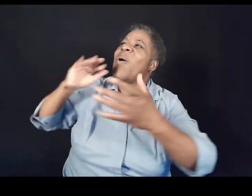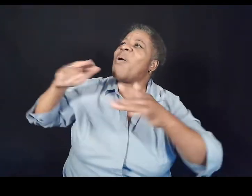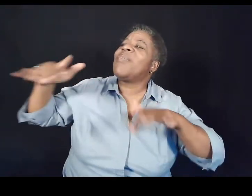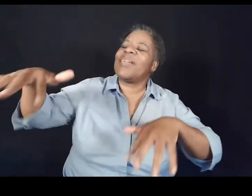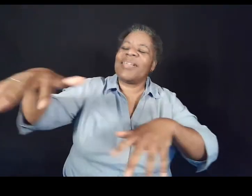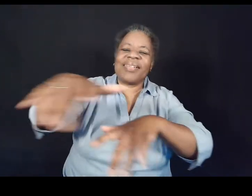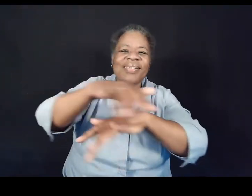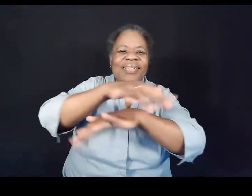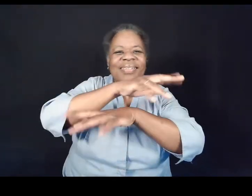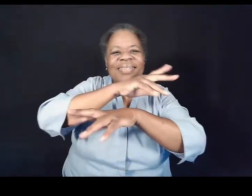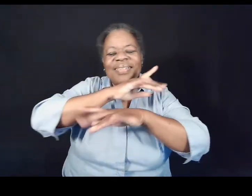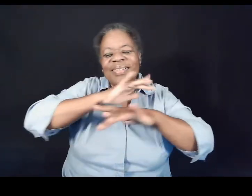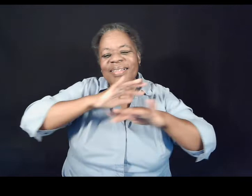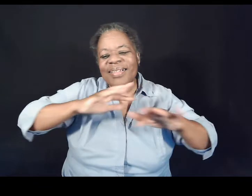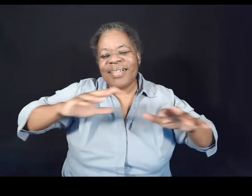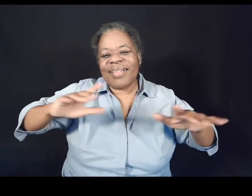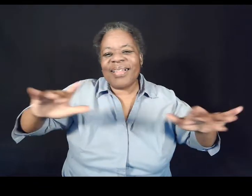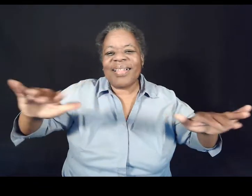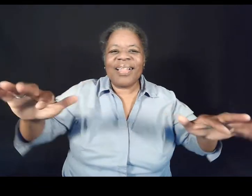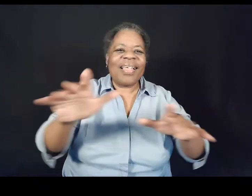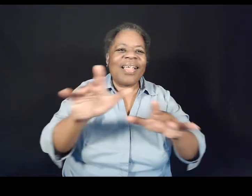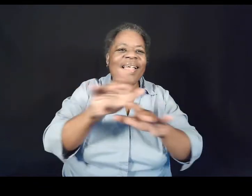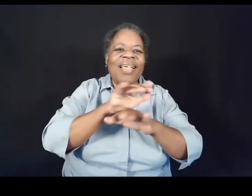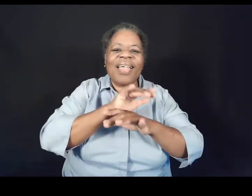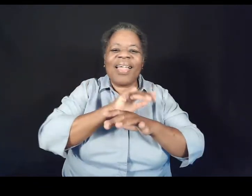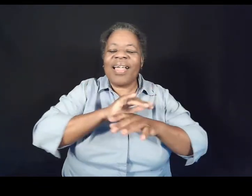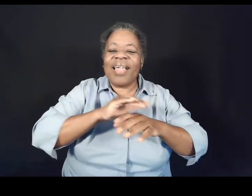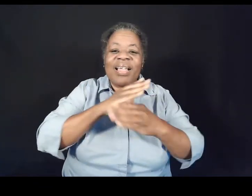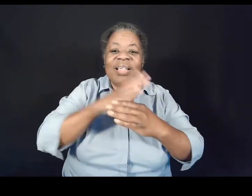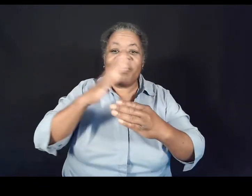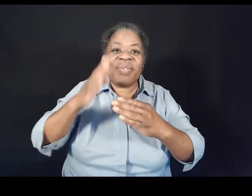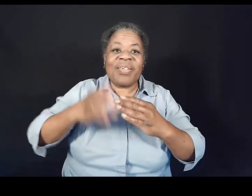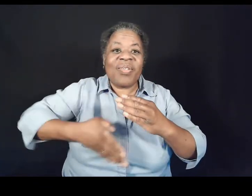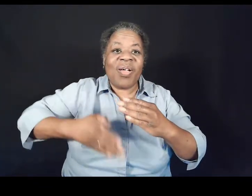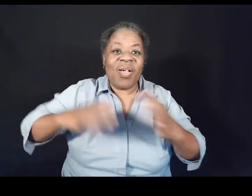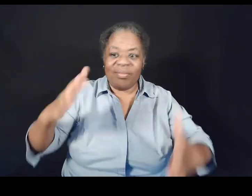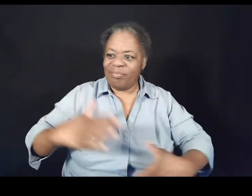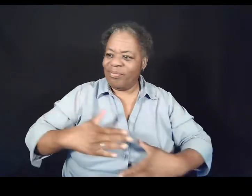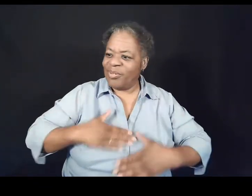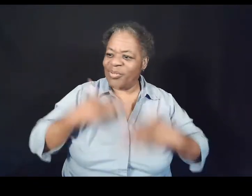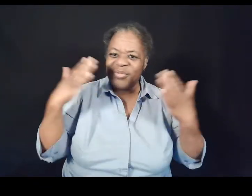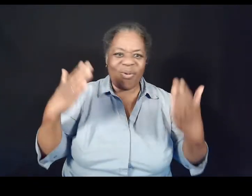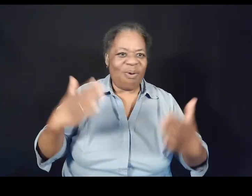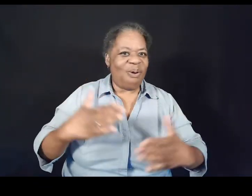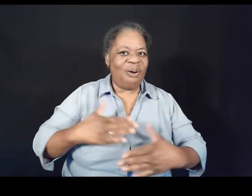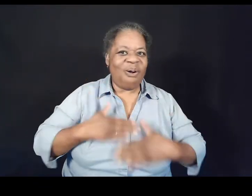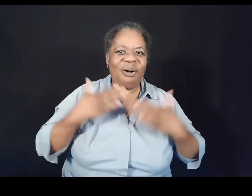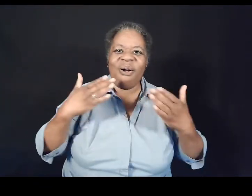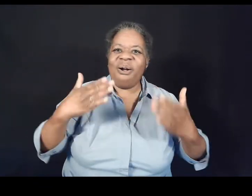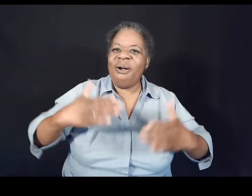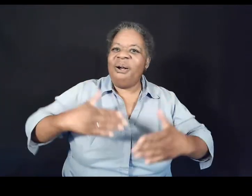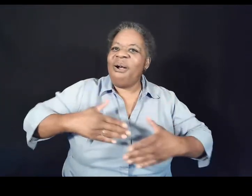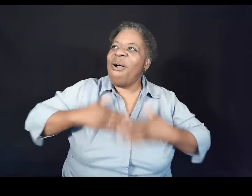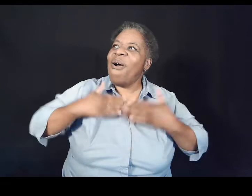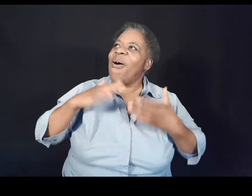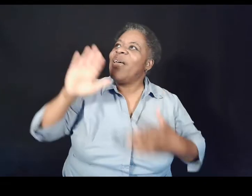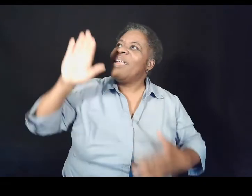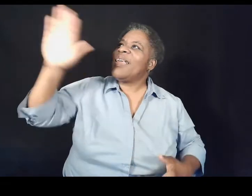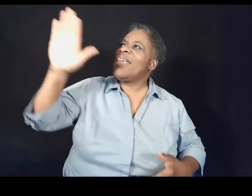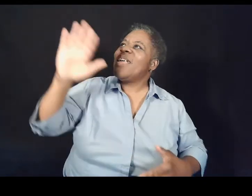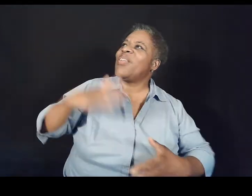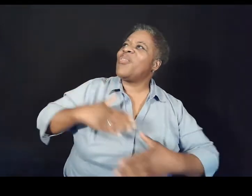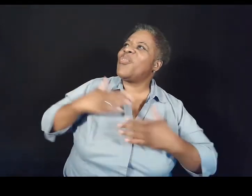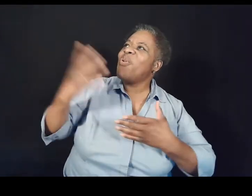this. The joy, the joy, the joy, the joy of the Lord is my